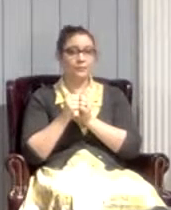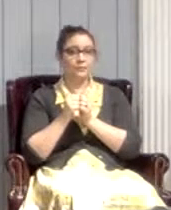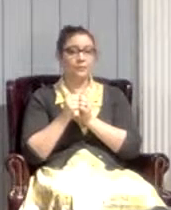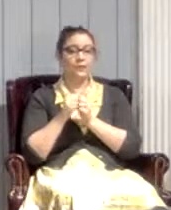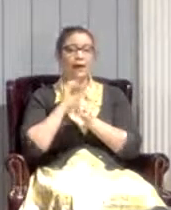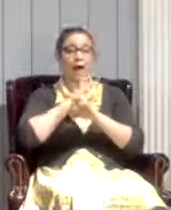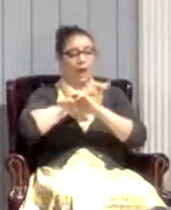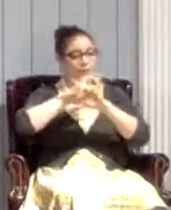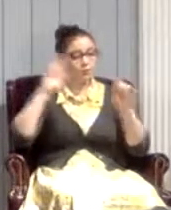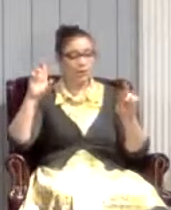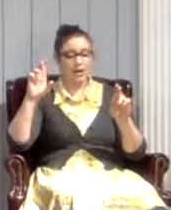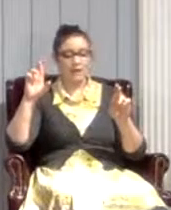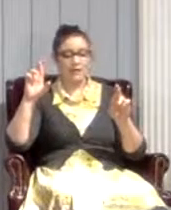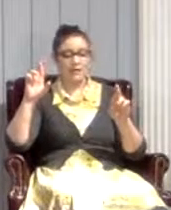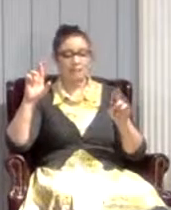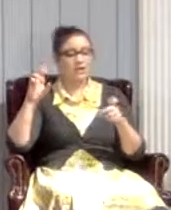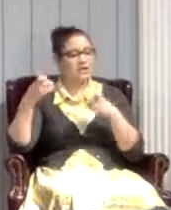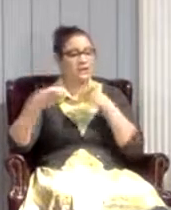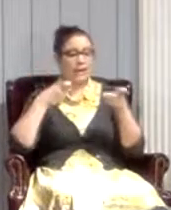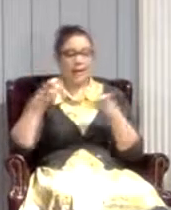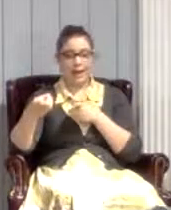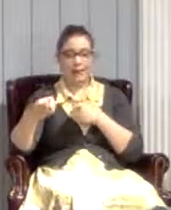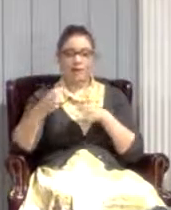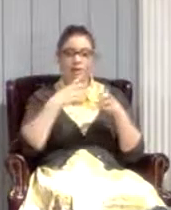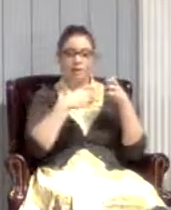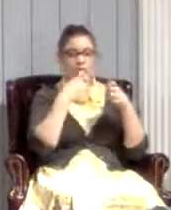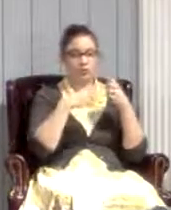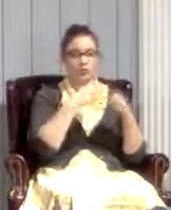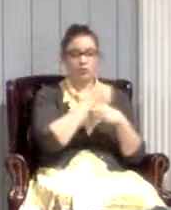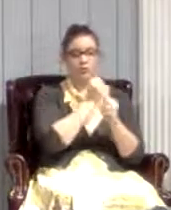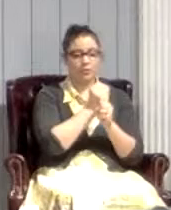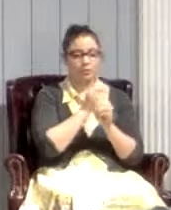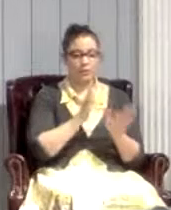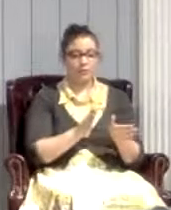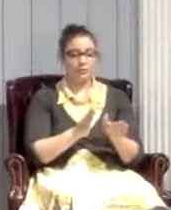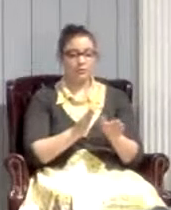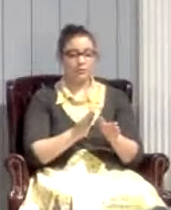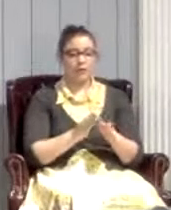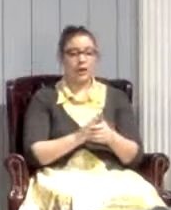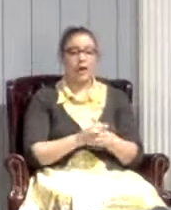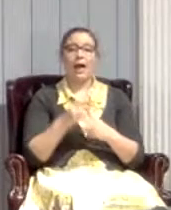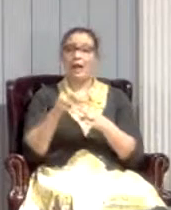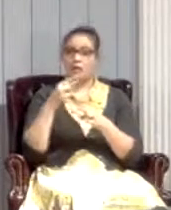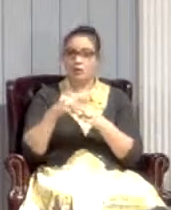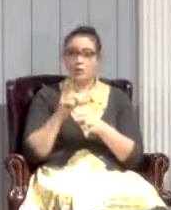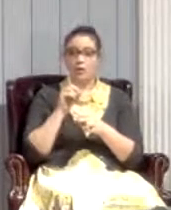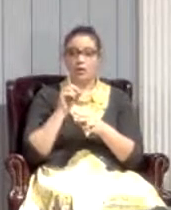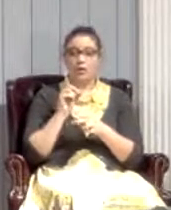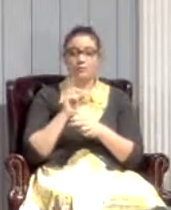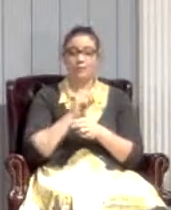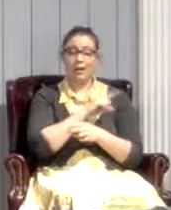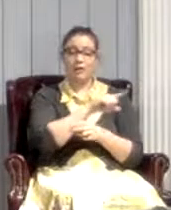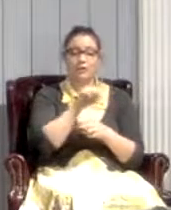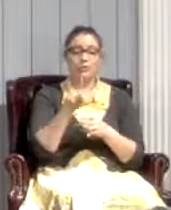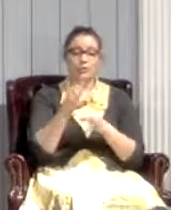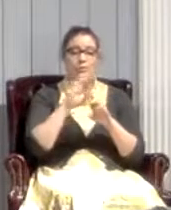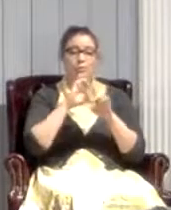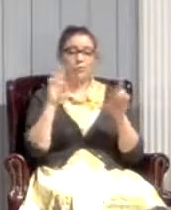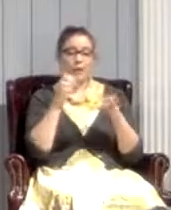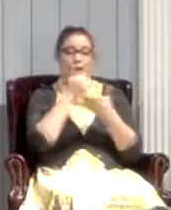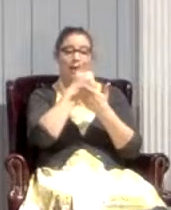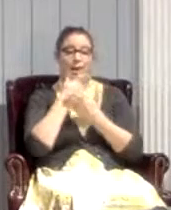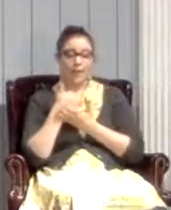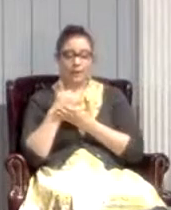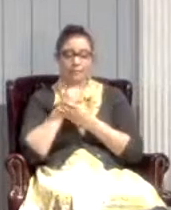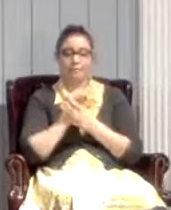I'm ready to deal with the troublemakers as soon as you're ready to bat me. That's what he's saying in the passage of Scripture, according to Barnes. Anyway,